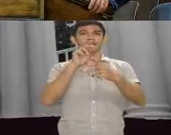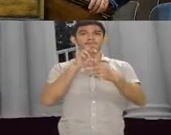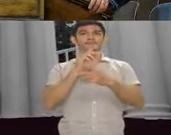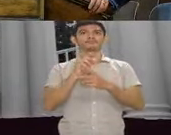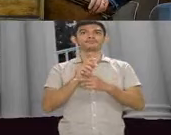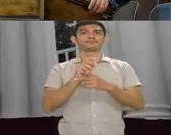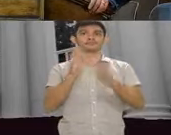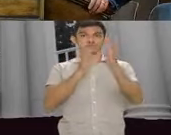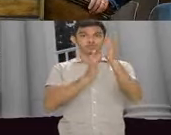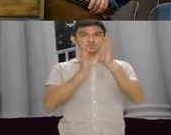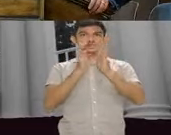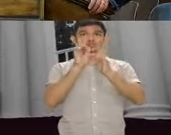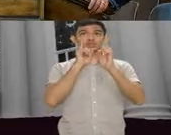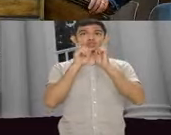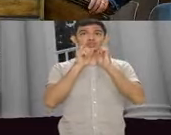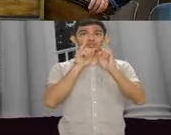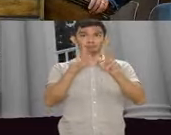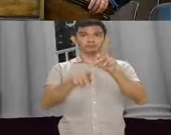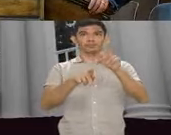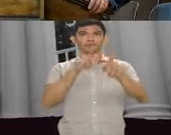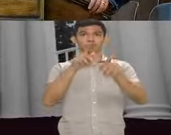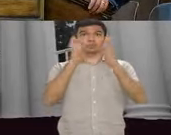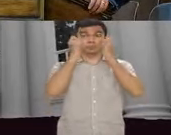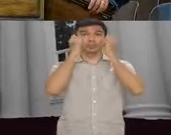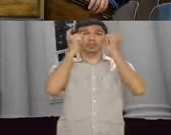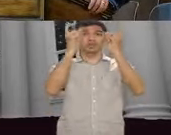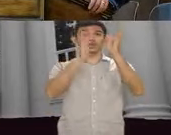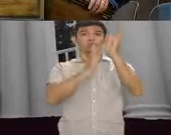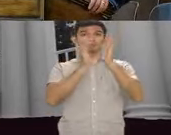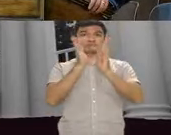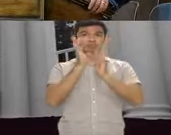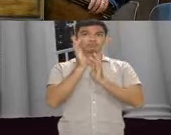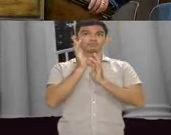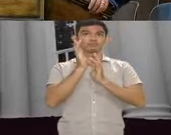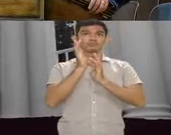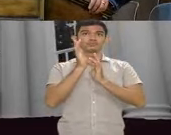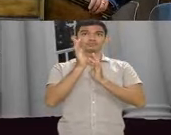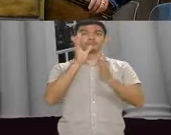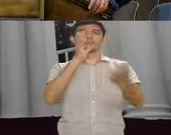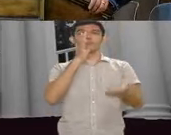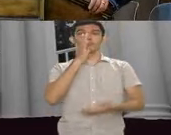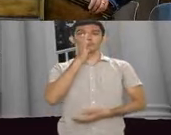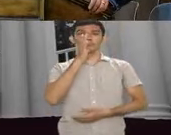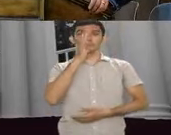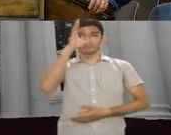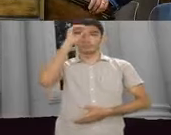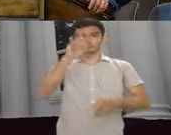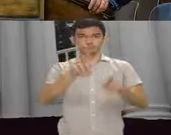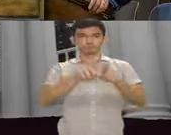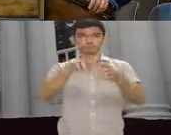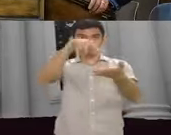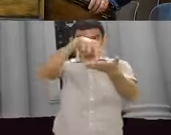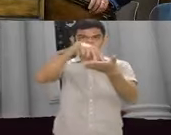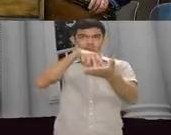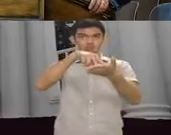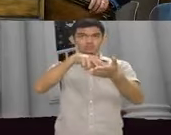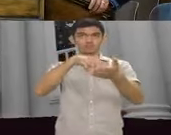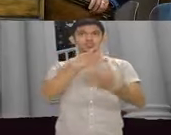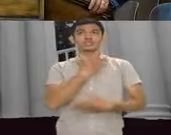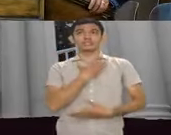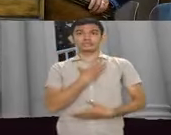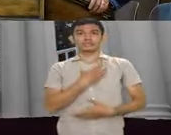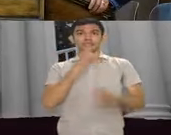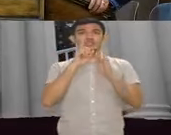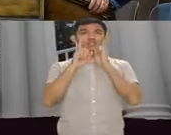Read. While he yet talked to the people, behold, his mother and his brethren stood without, desiring